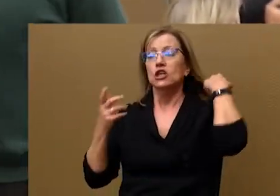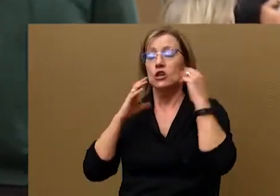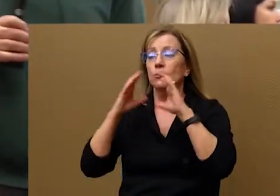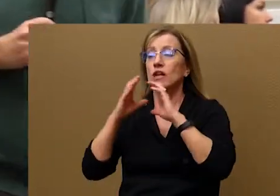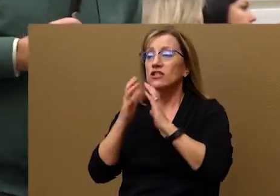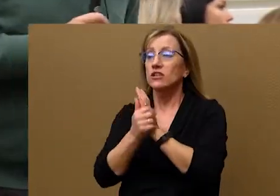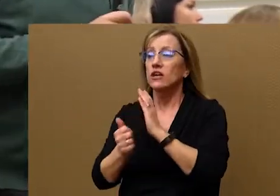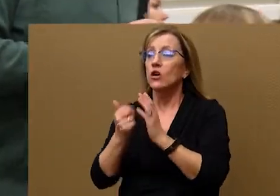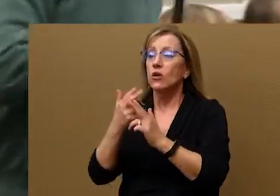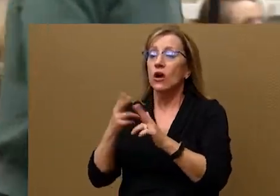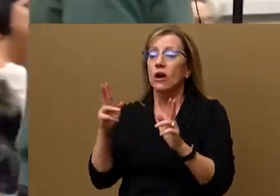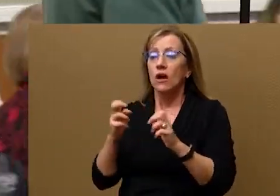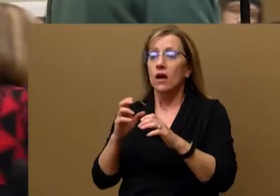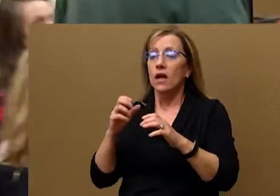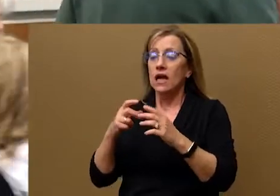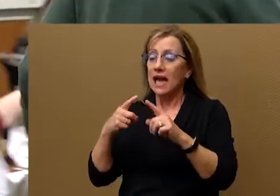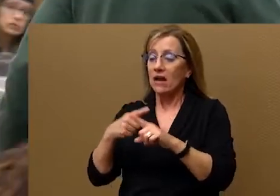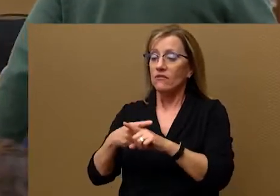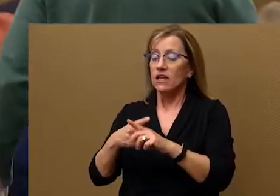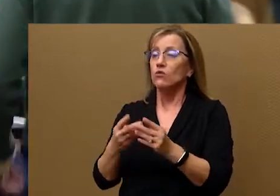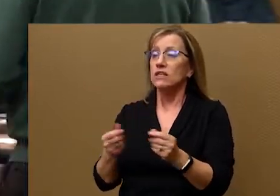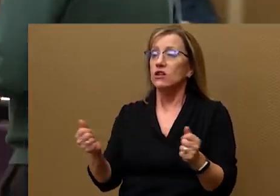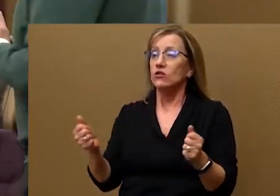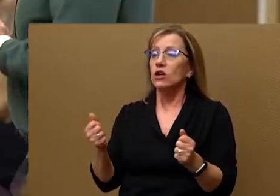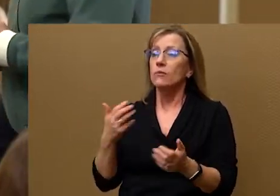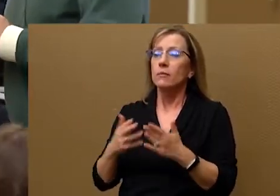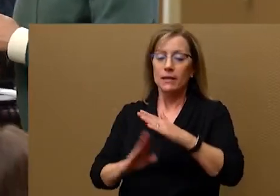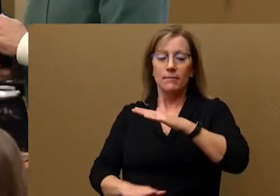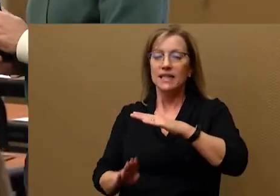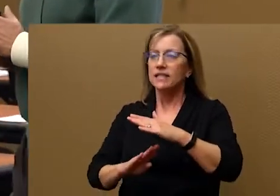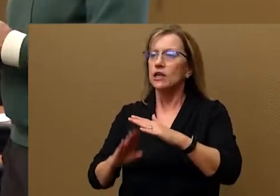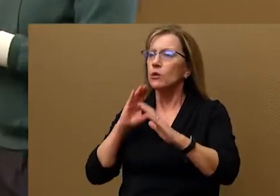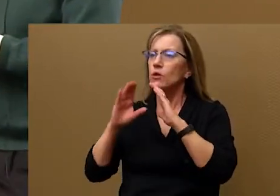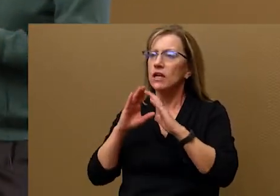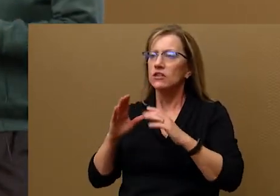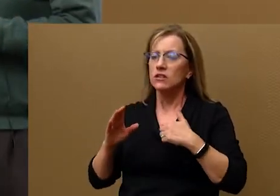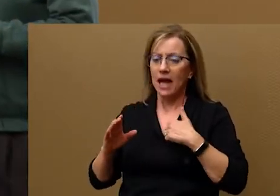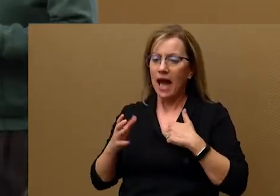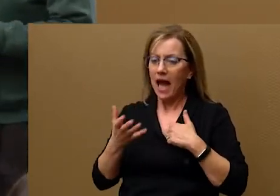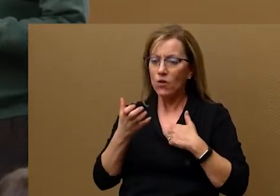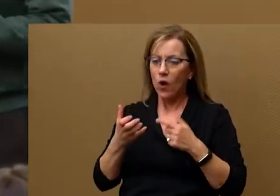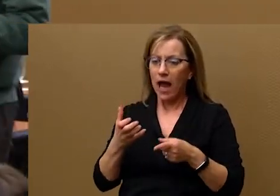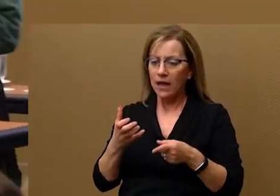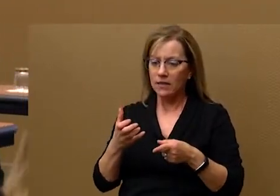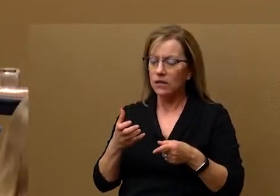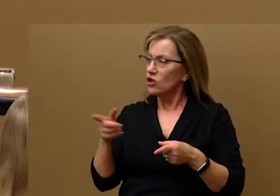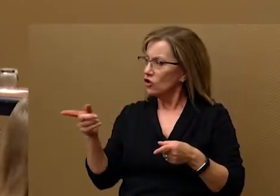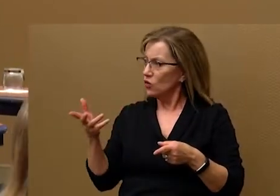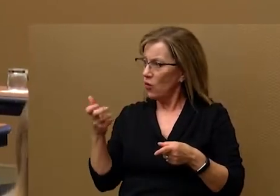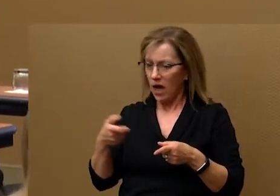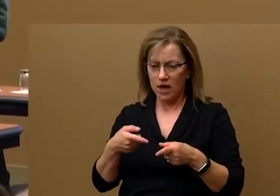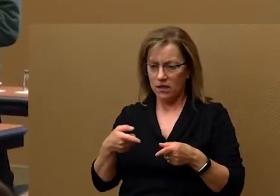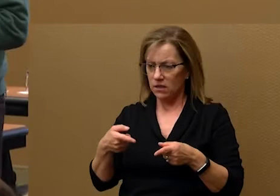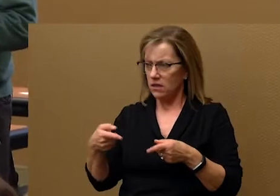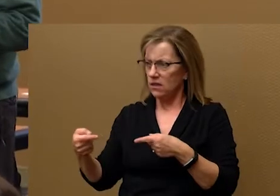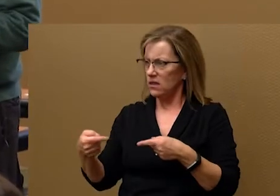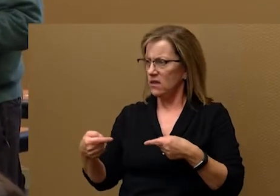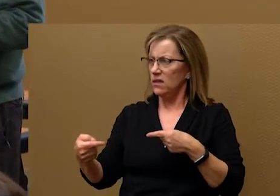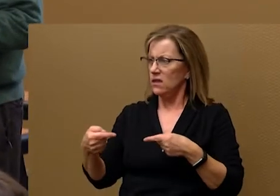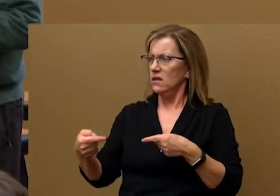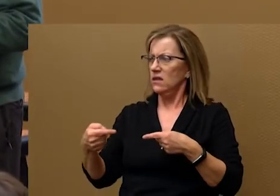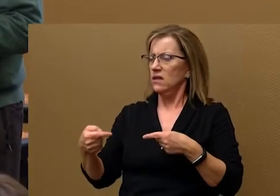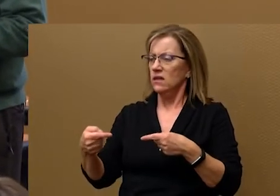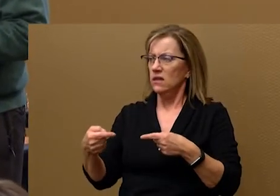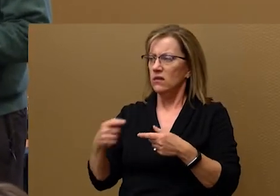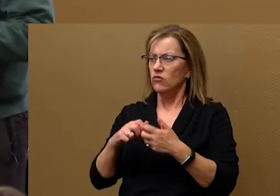His communication skills, conflict, we call conflict resolution, probably basic communication. I want this, you want this. We